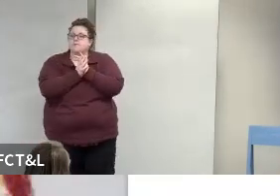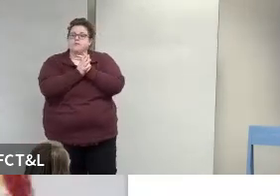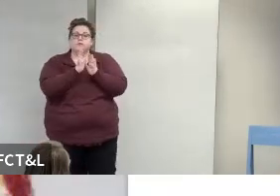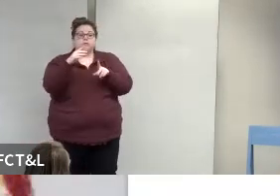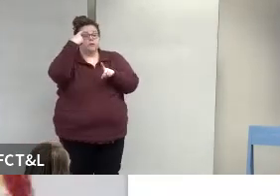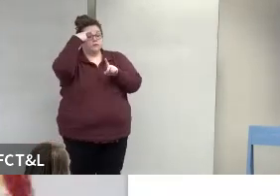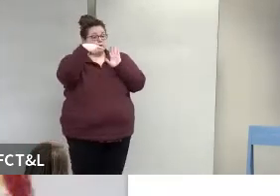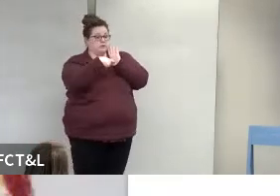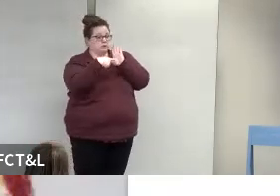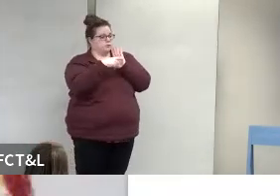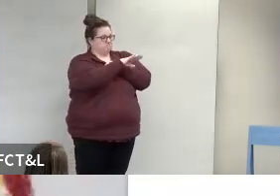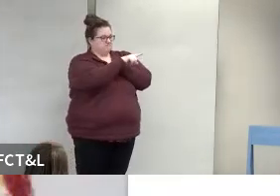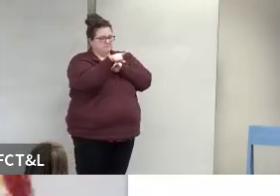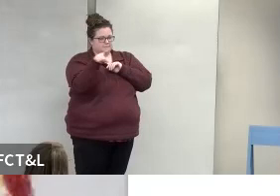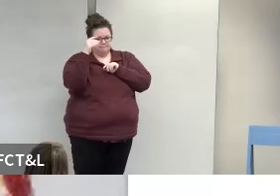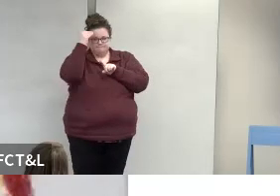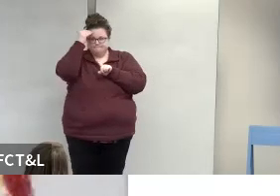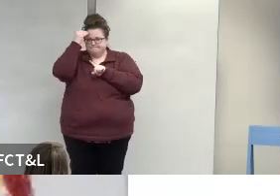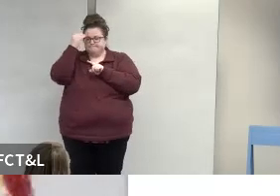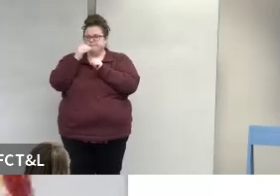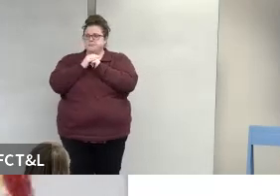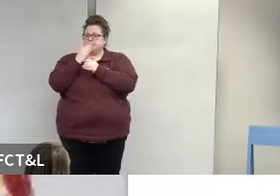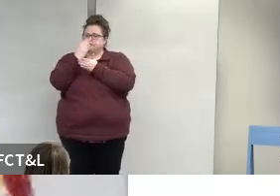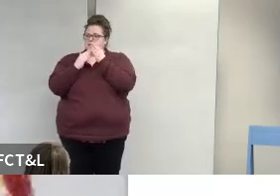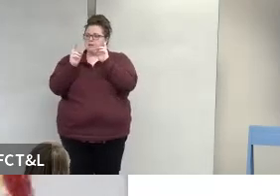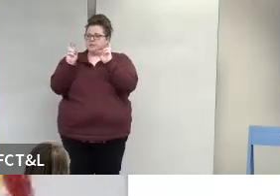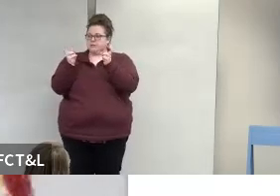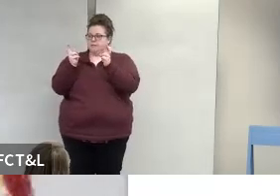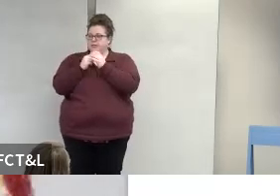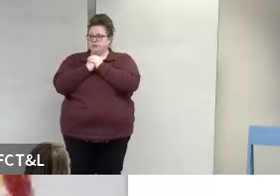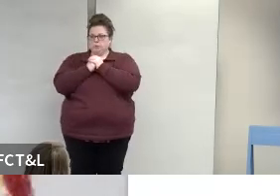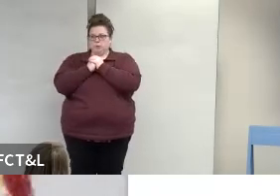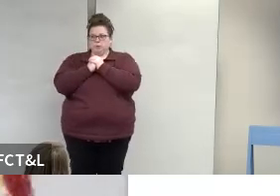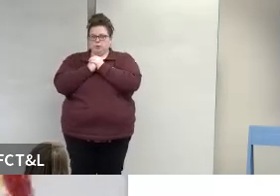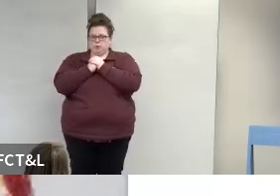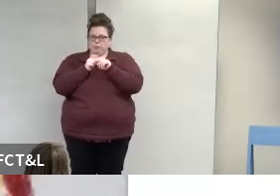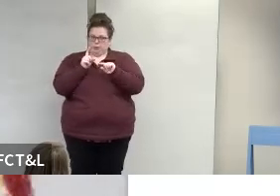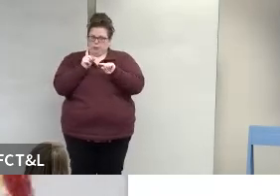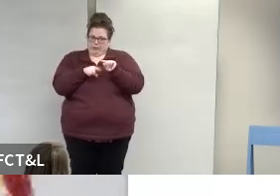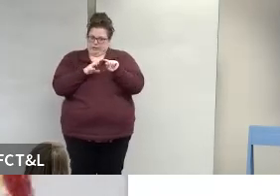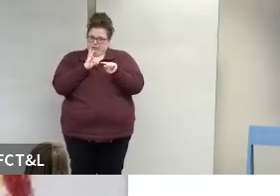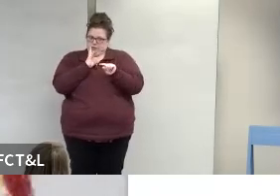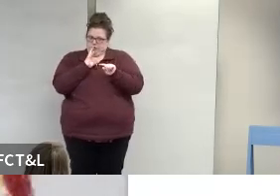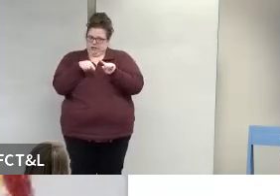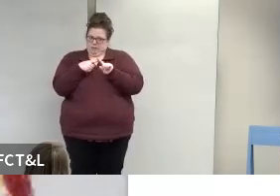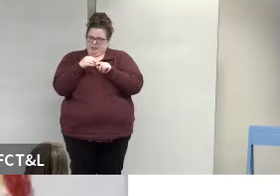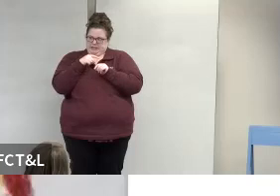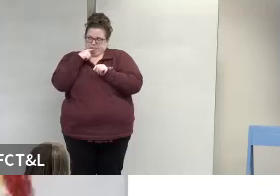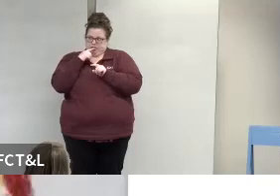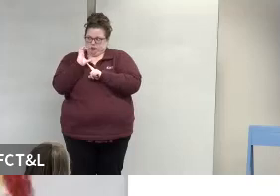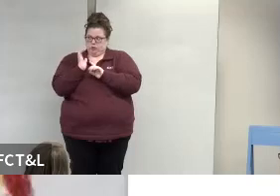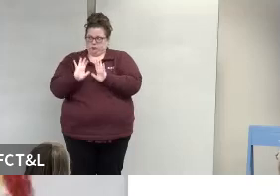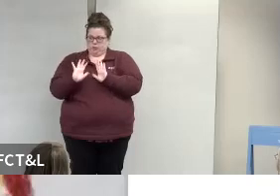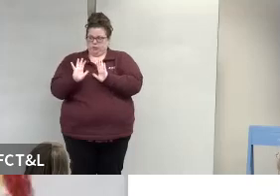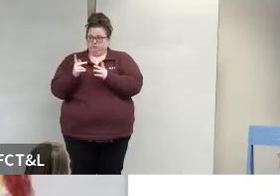Okay, so deaf culture versus hearing culture. I'm curious, sometimes there's